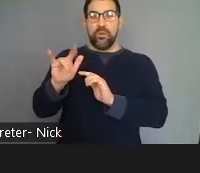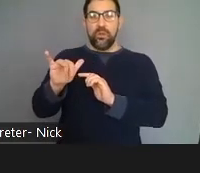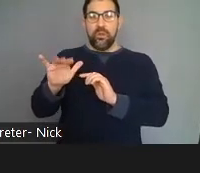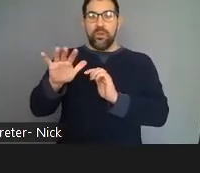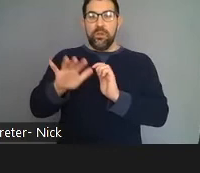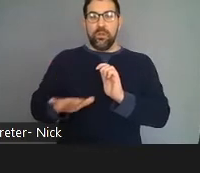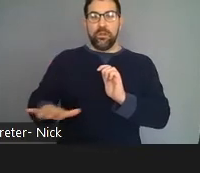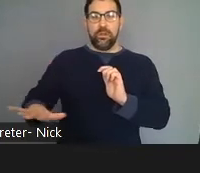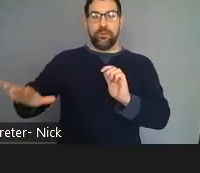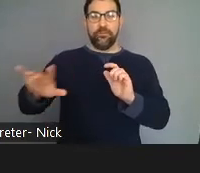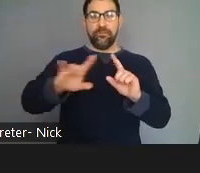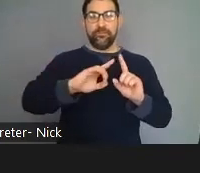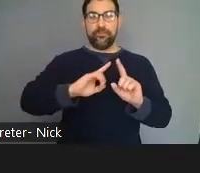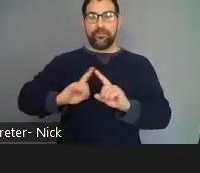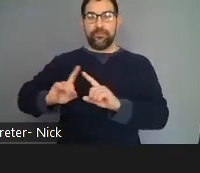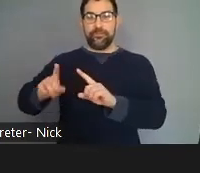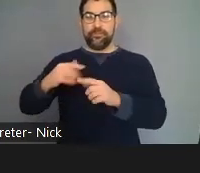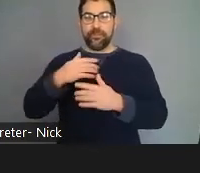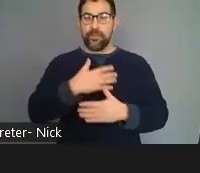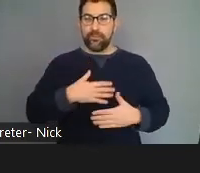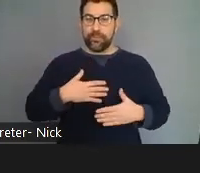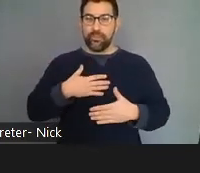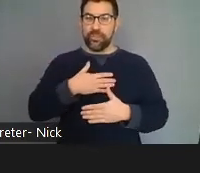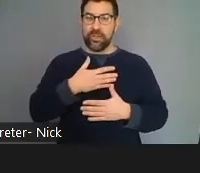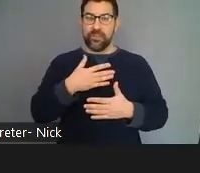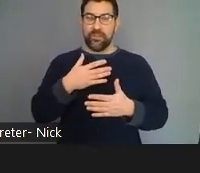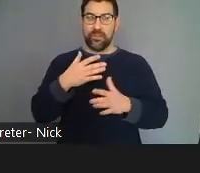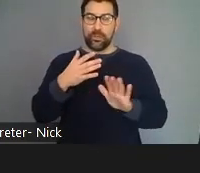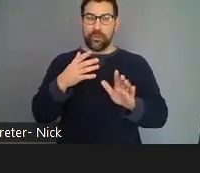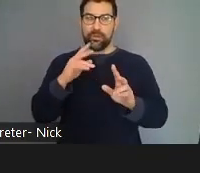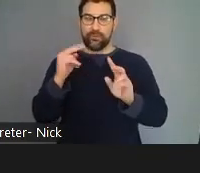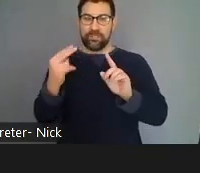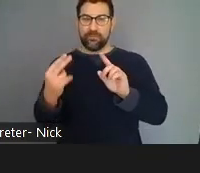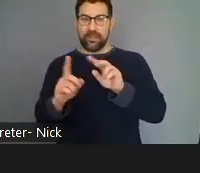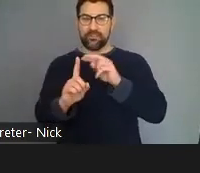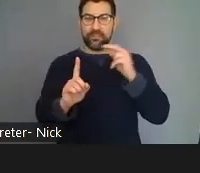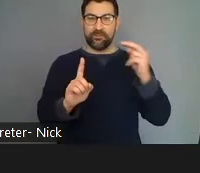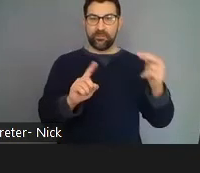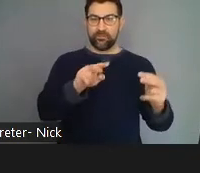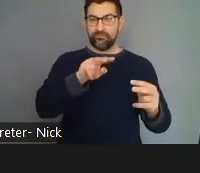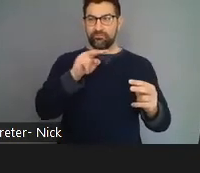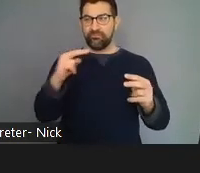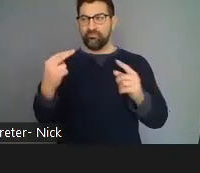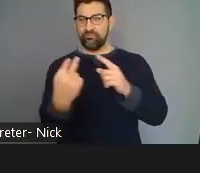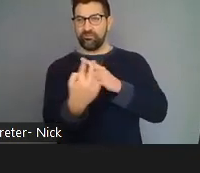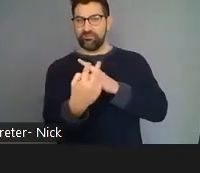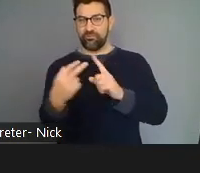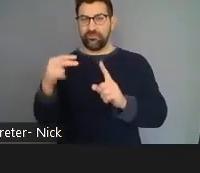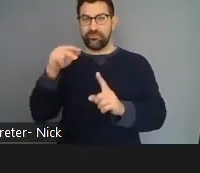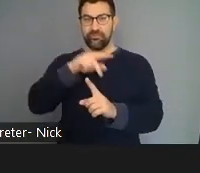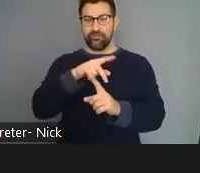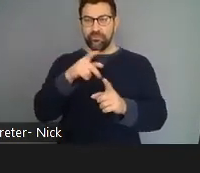And we're just appreciating those through lines and the sort of charge to